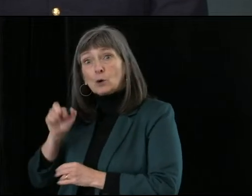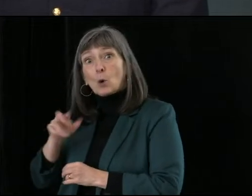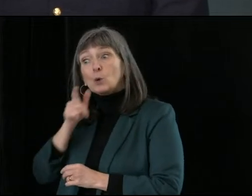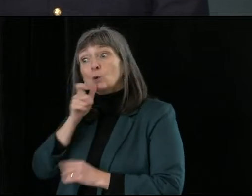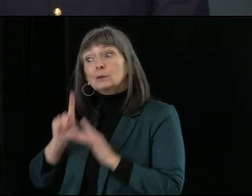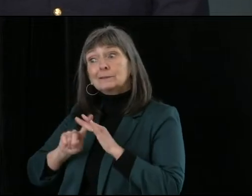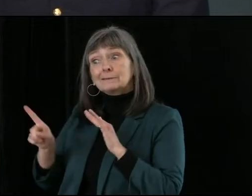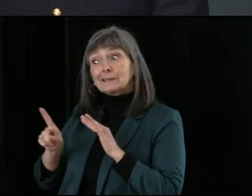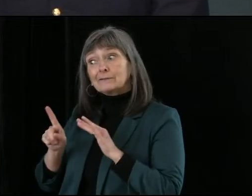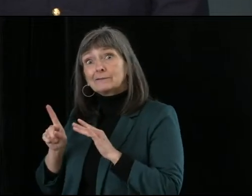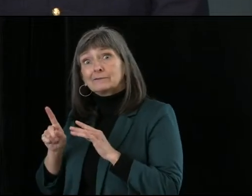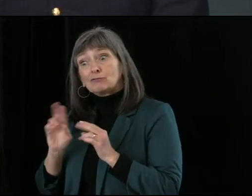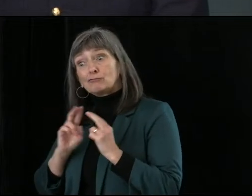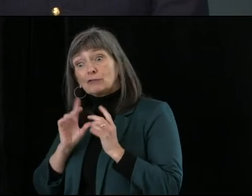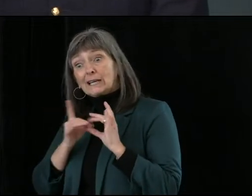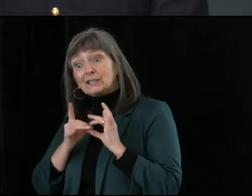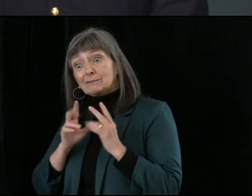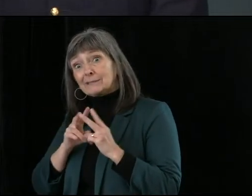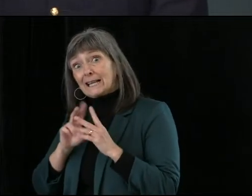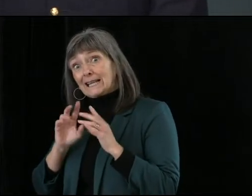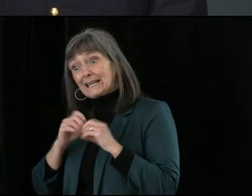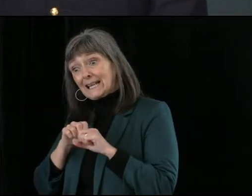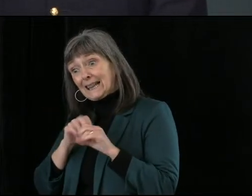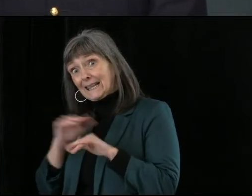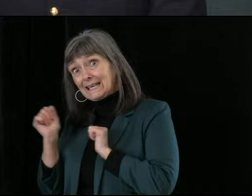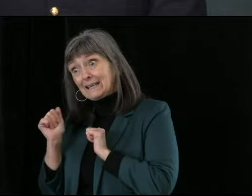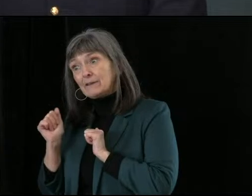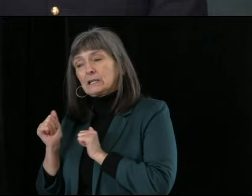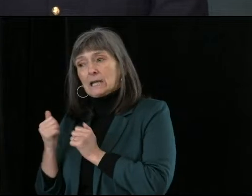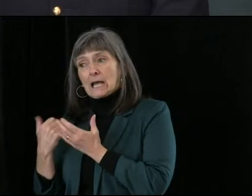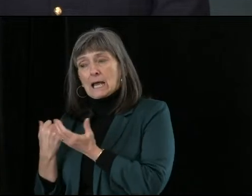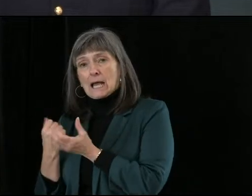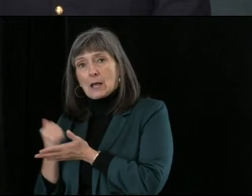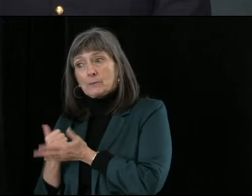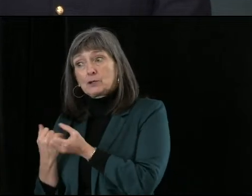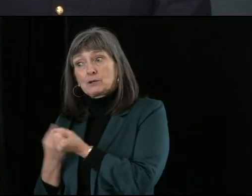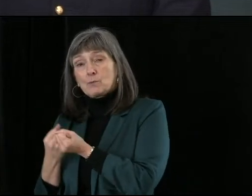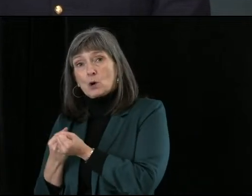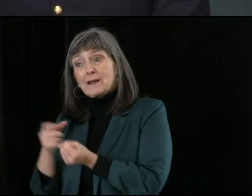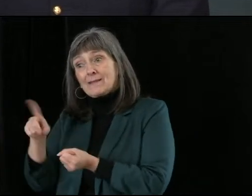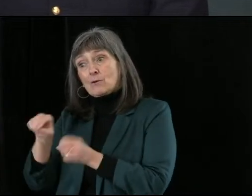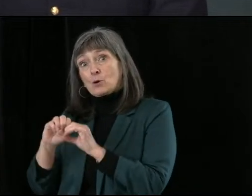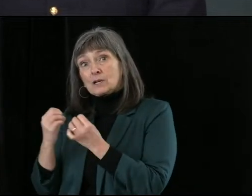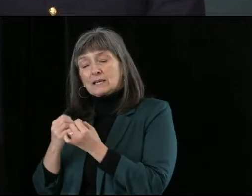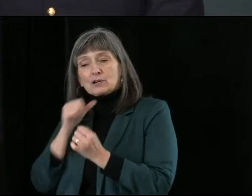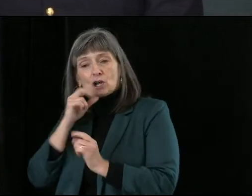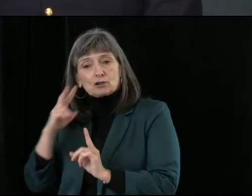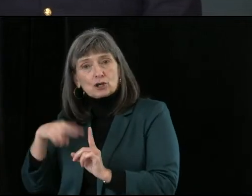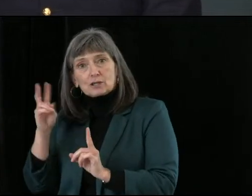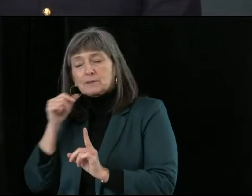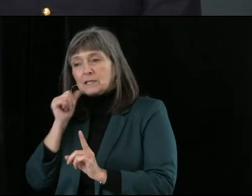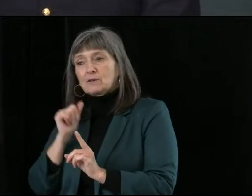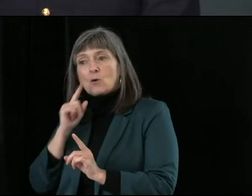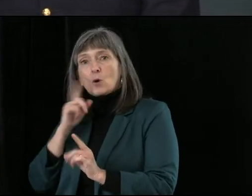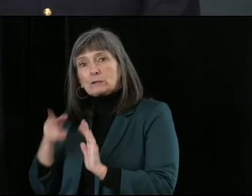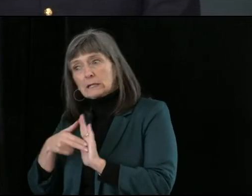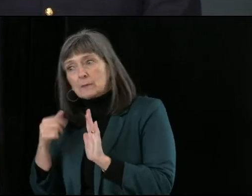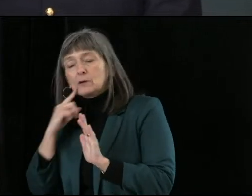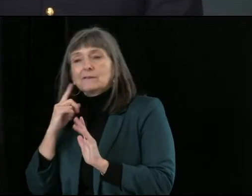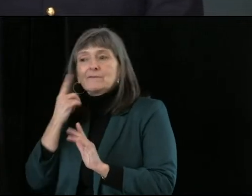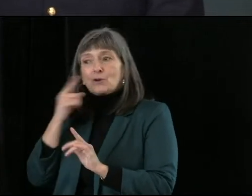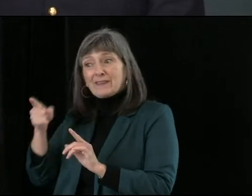abusive relationships where they are, without the pressure, judgment, or stigma of going to a police